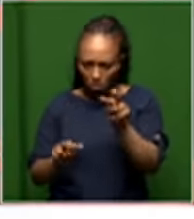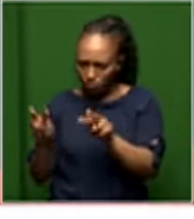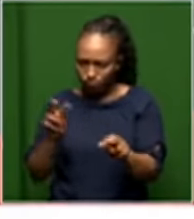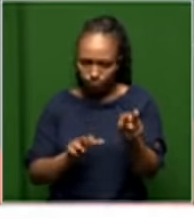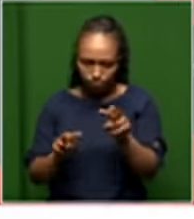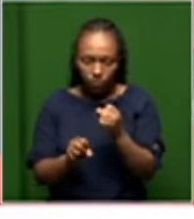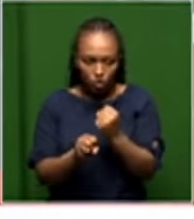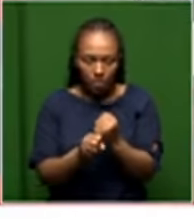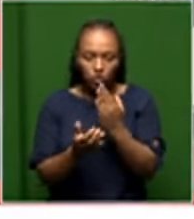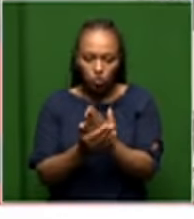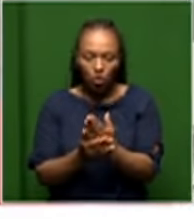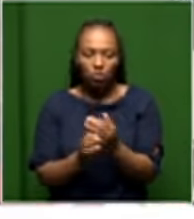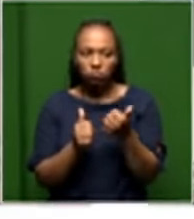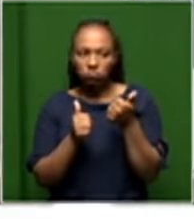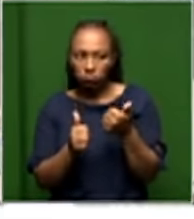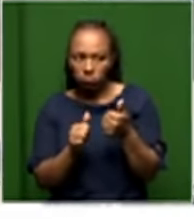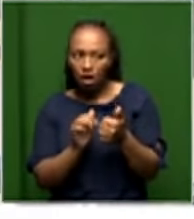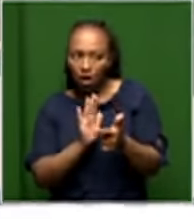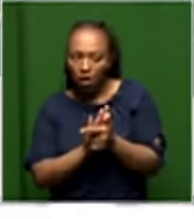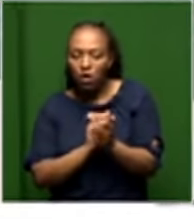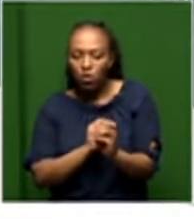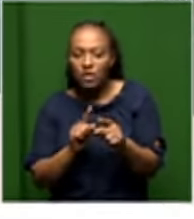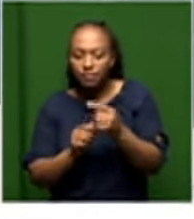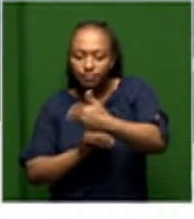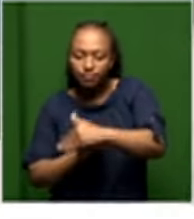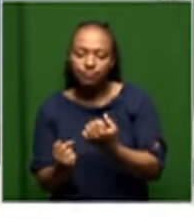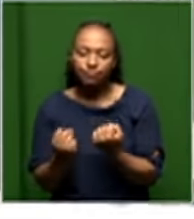that there is law and order outside court.